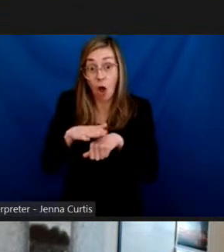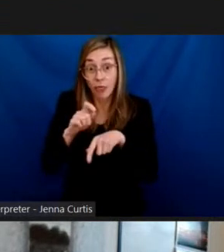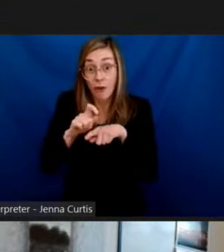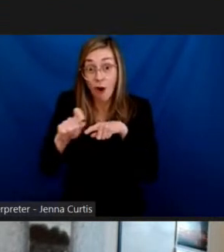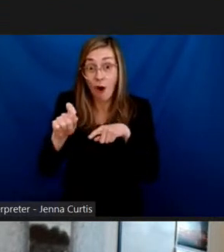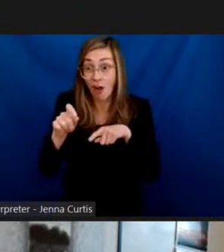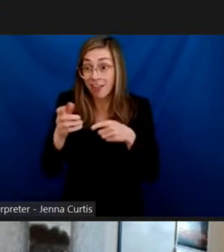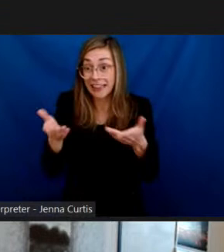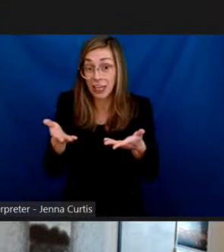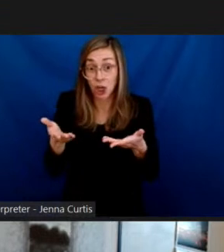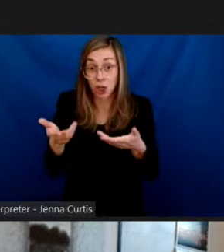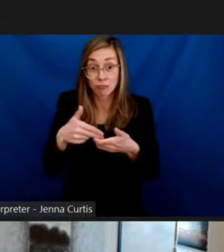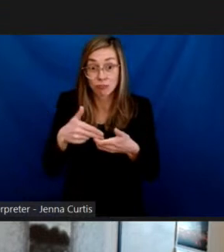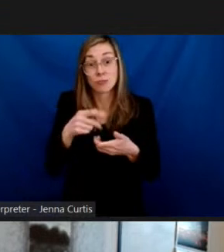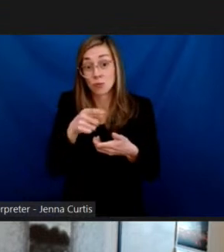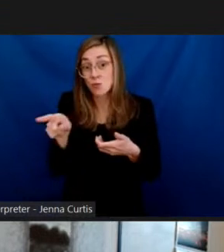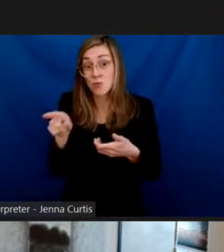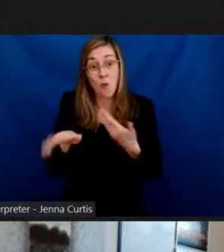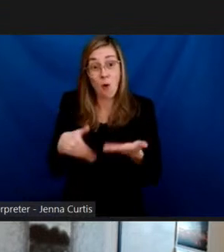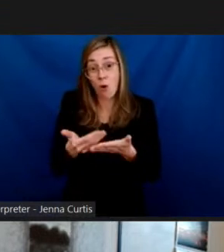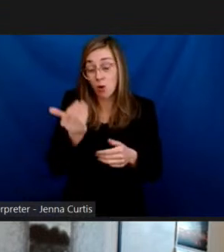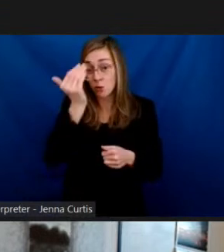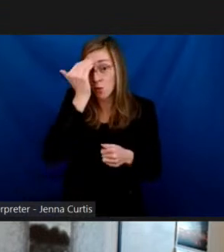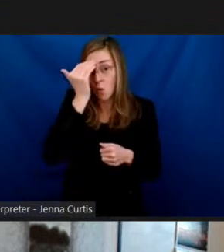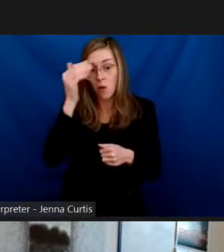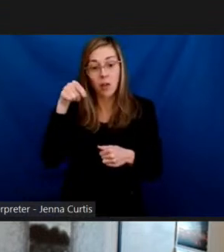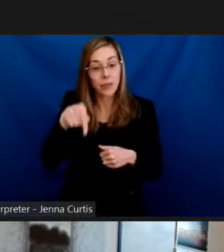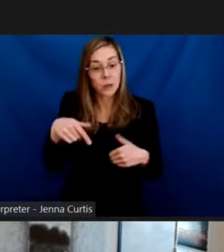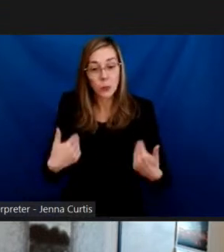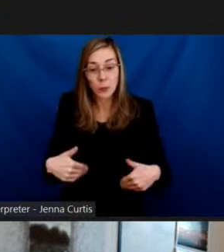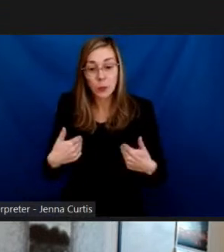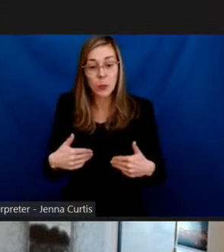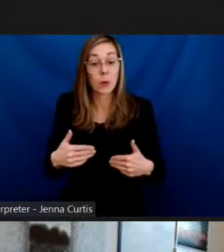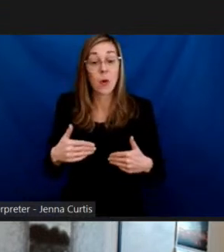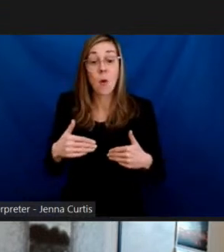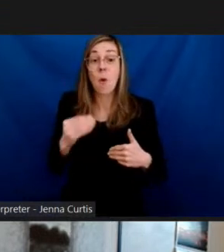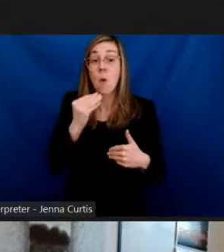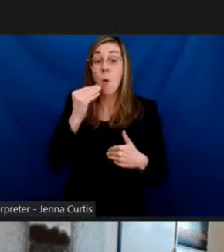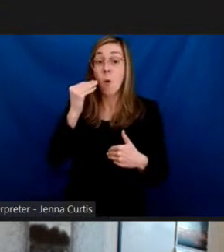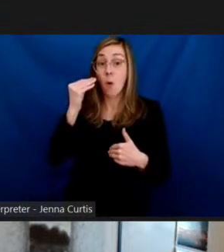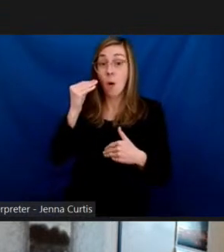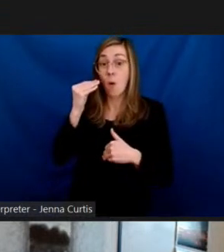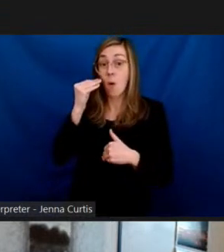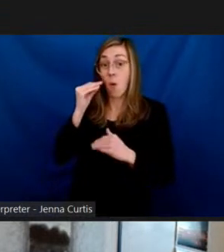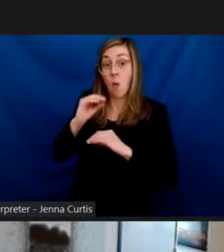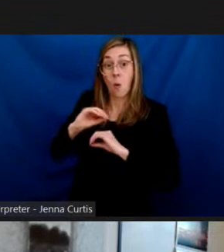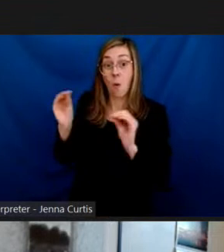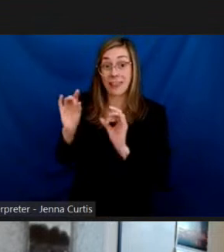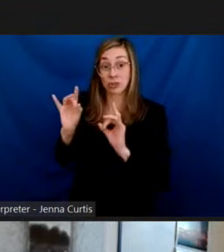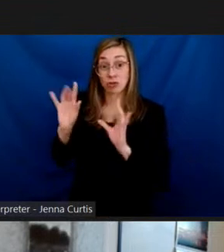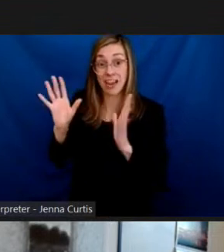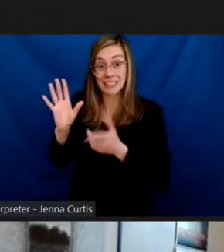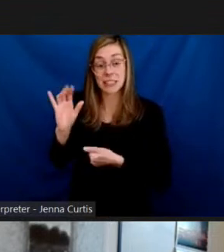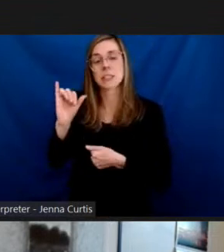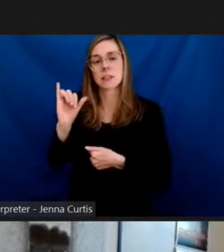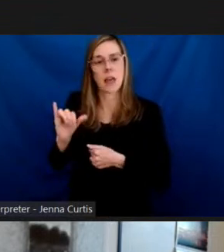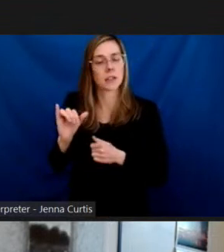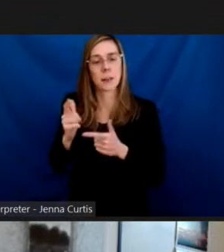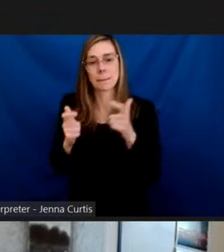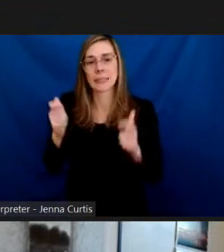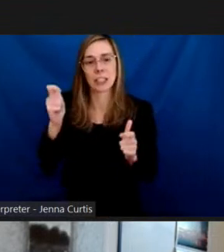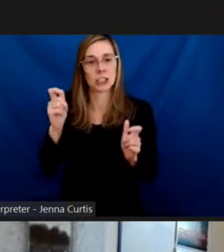most significant social issue facing the city of Portland. There's two major components to this.